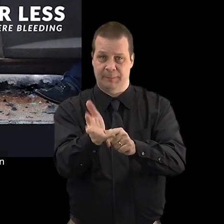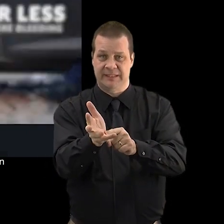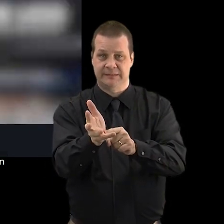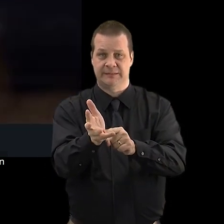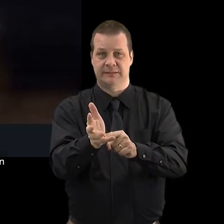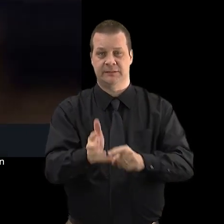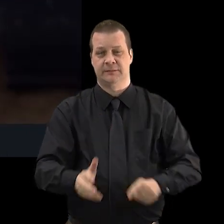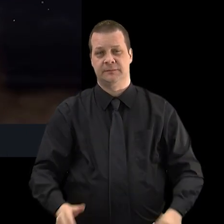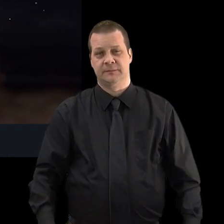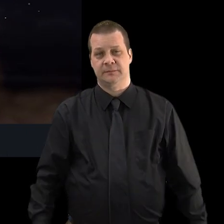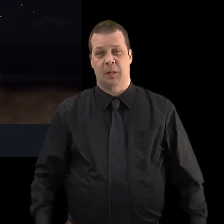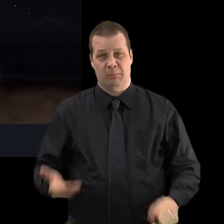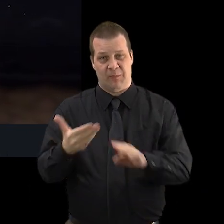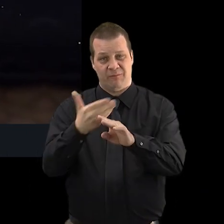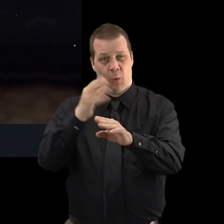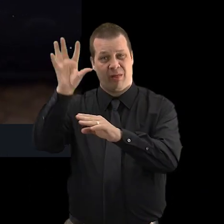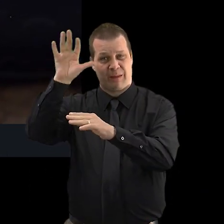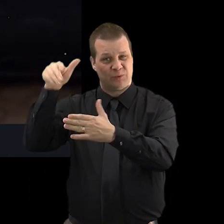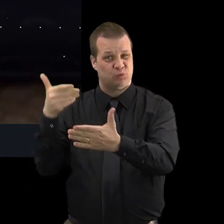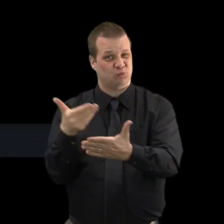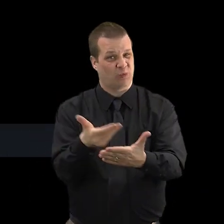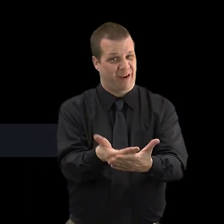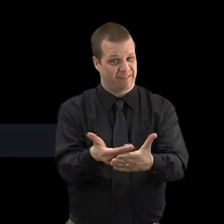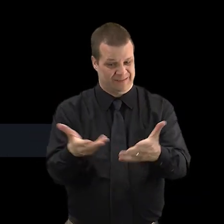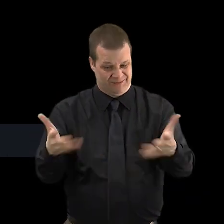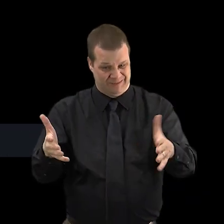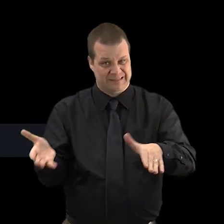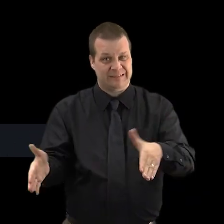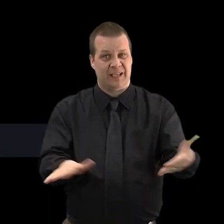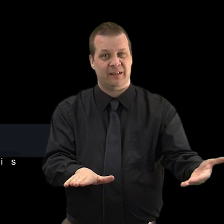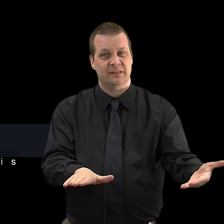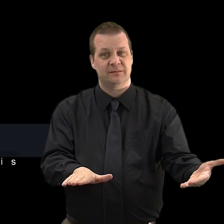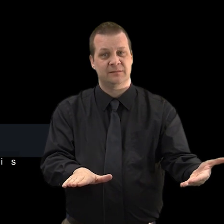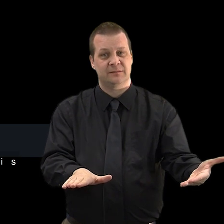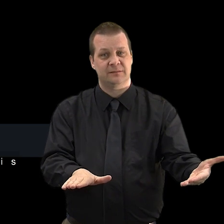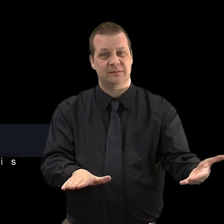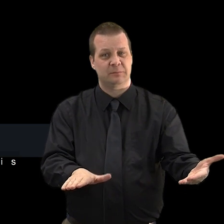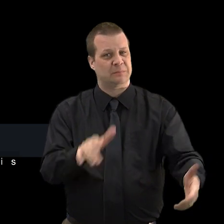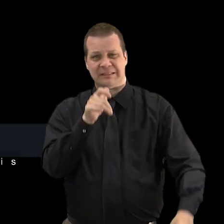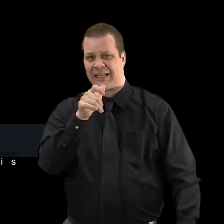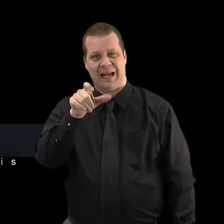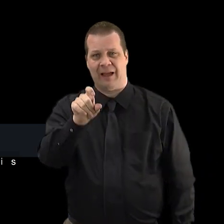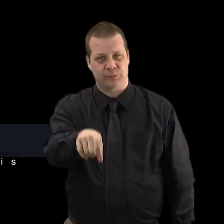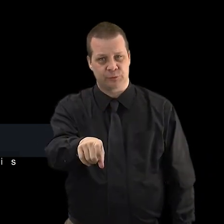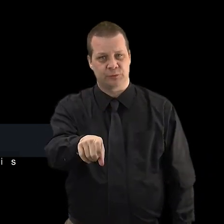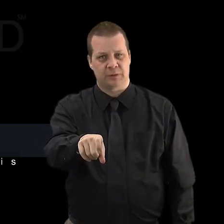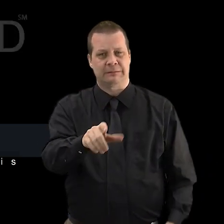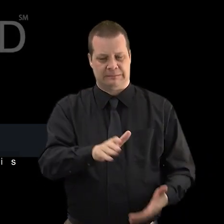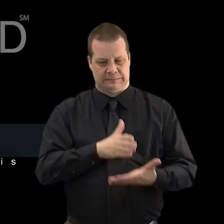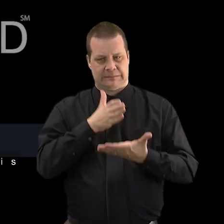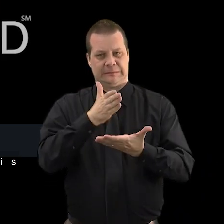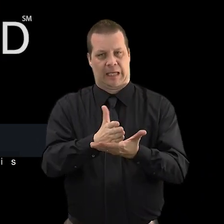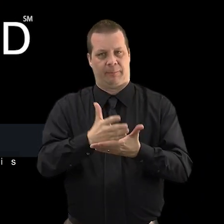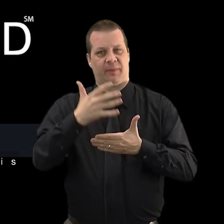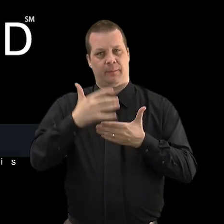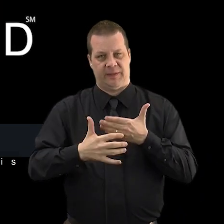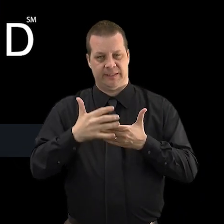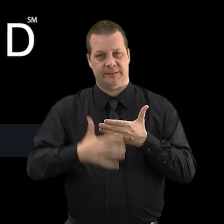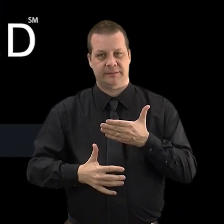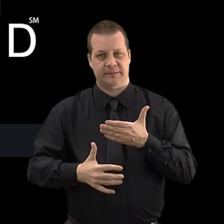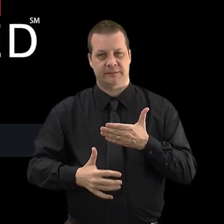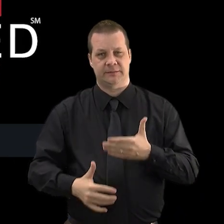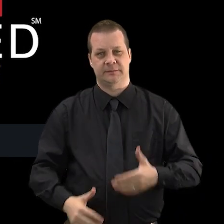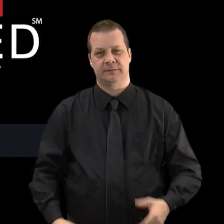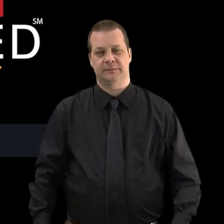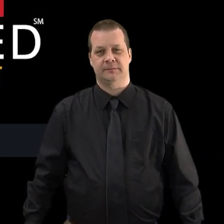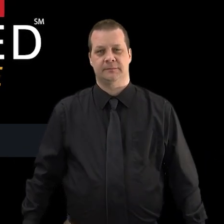less. Many people perish before an ambulance can arrive. But it doesn't have to be this way. It's time to stop the